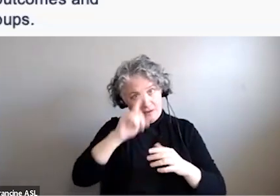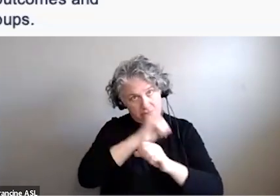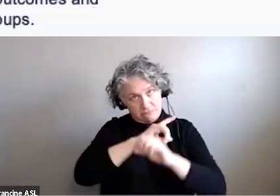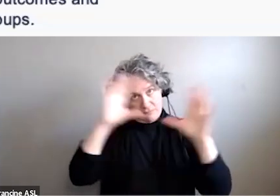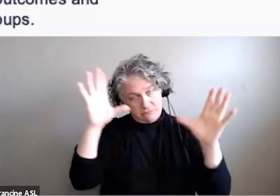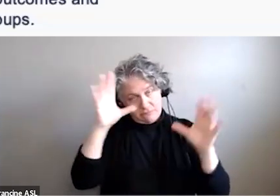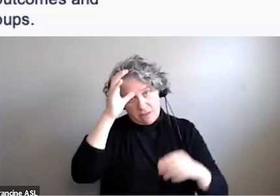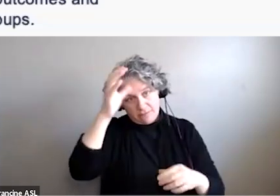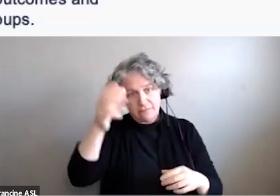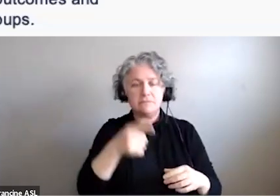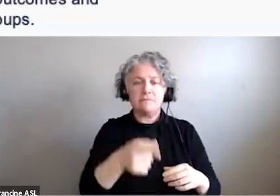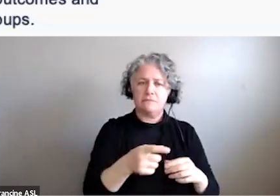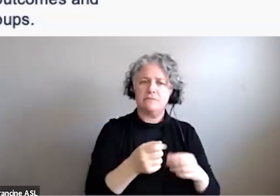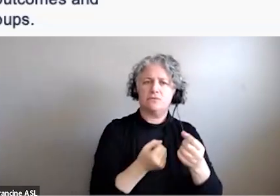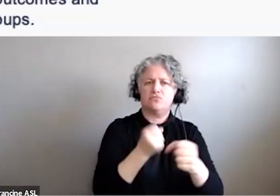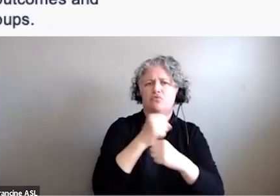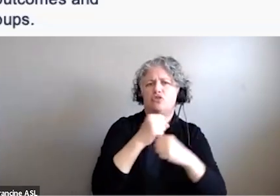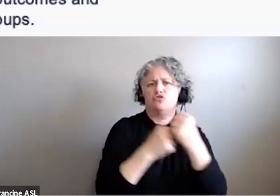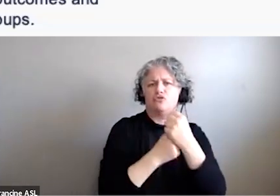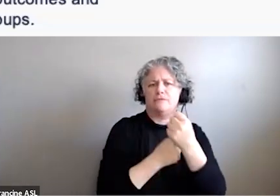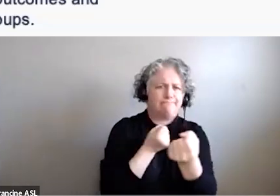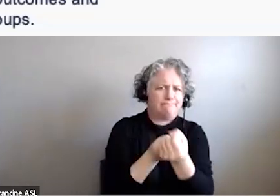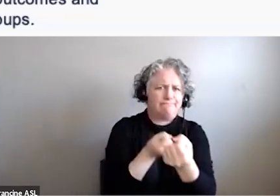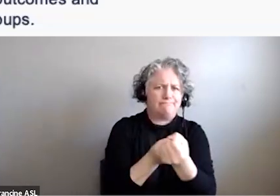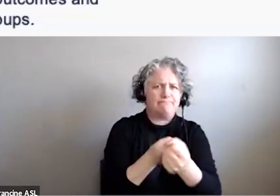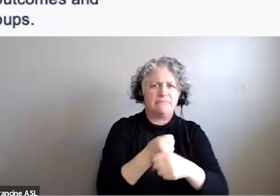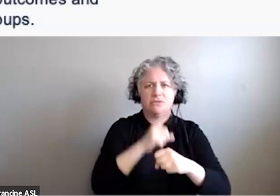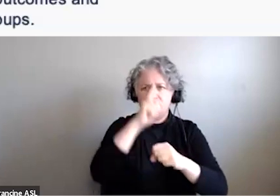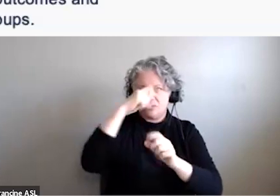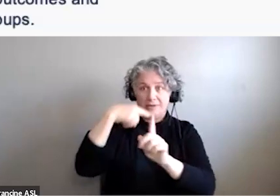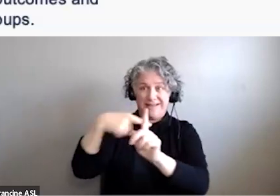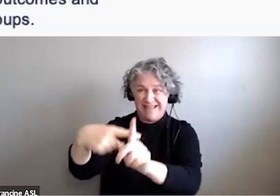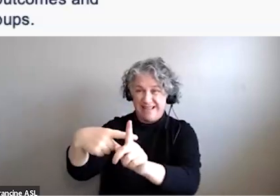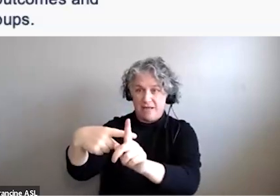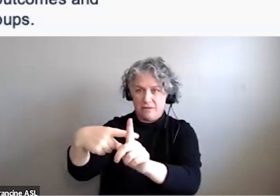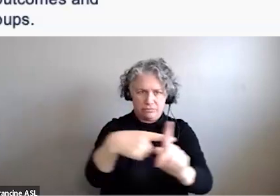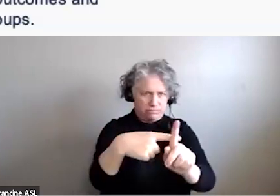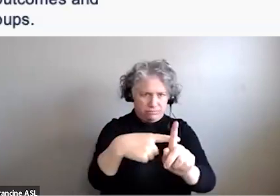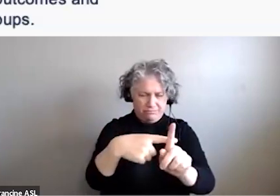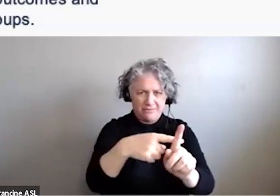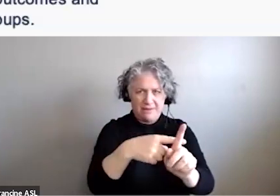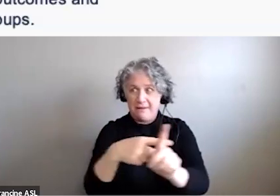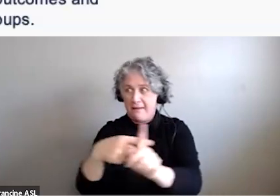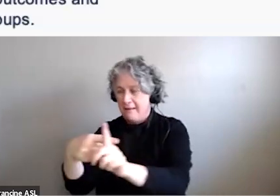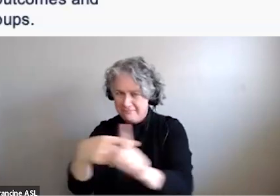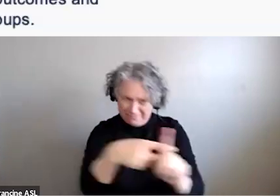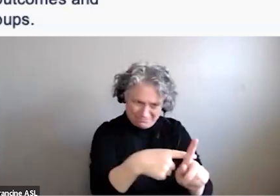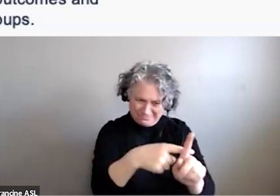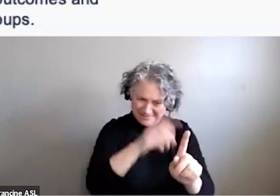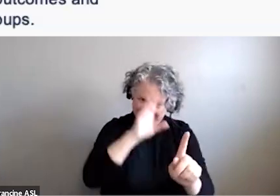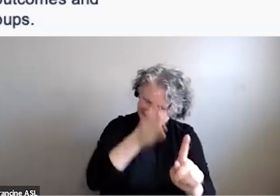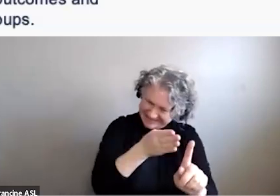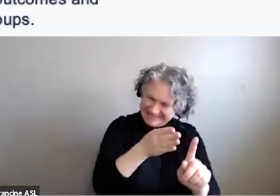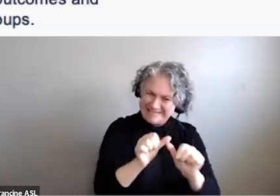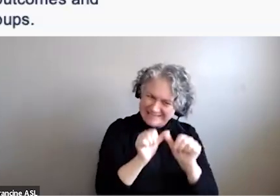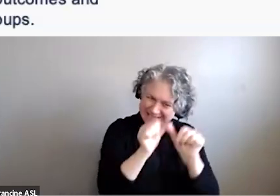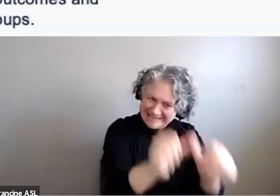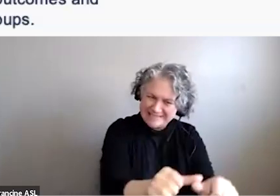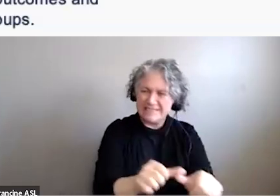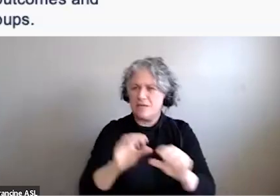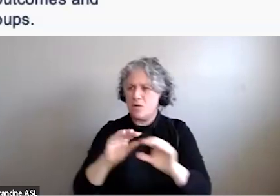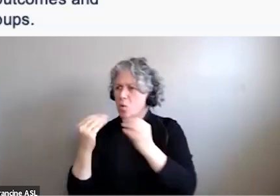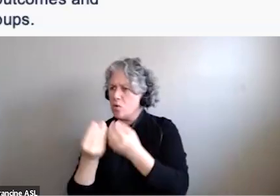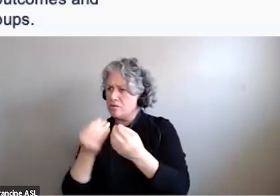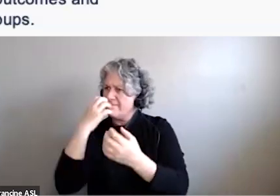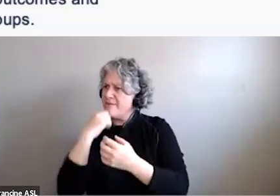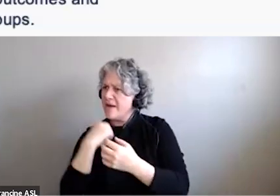structure, ensuring that the focus is in consistency across the various teams and keeping accessibility aligned with our